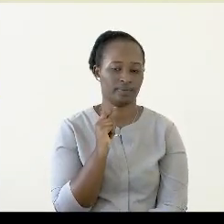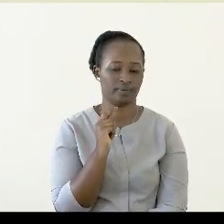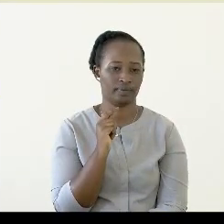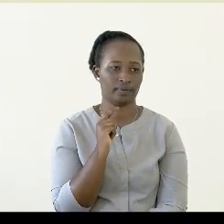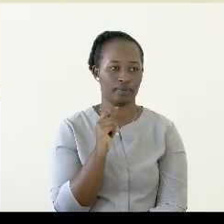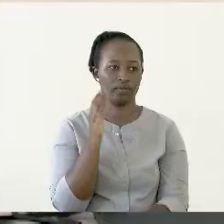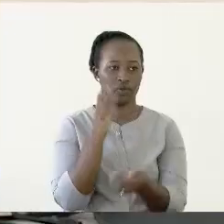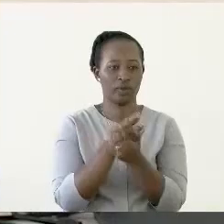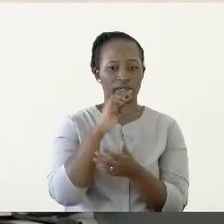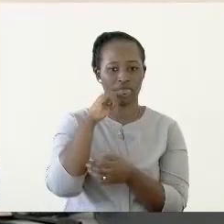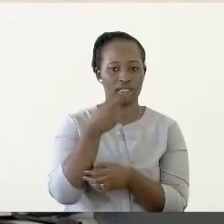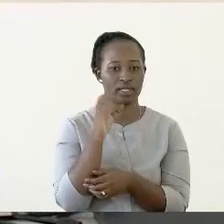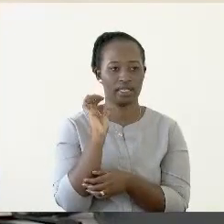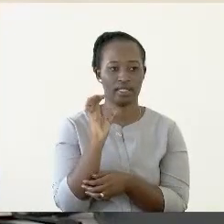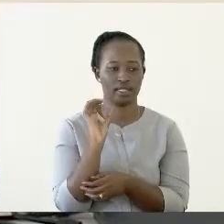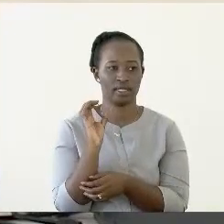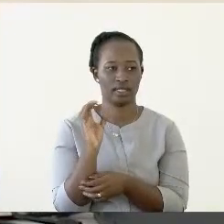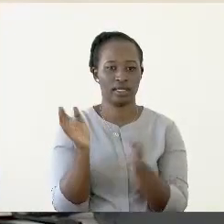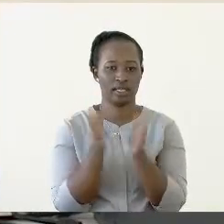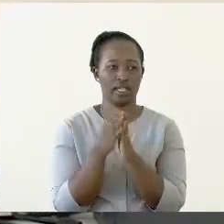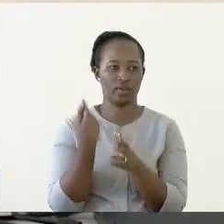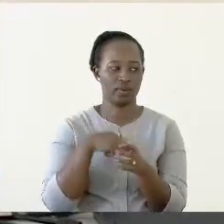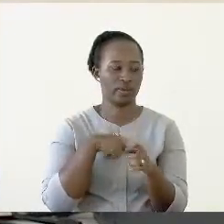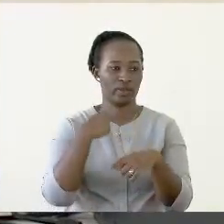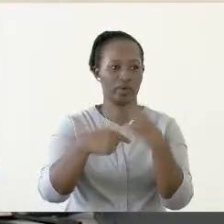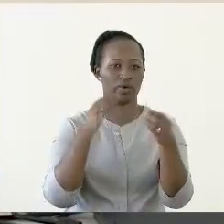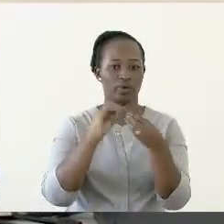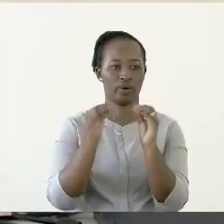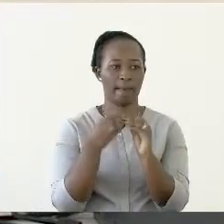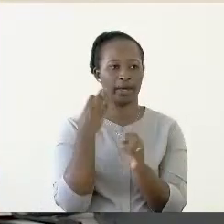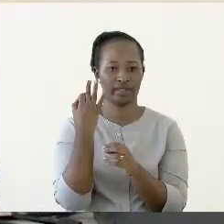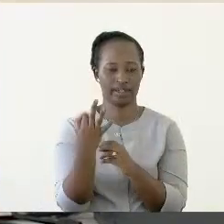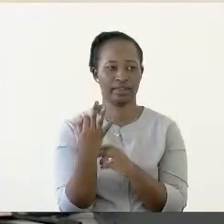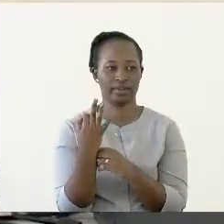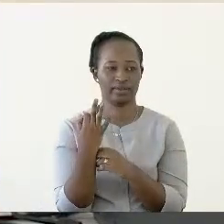answer is C. And we go to number 3.